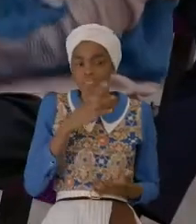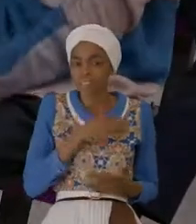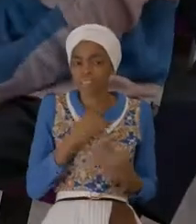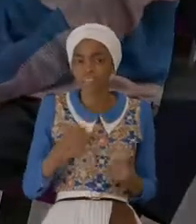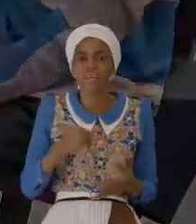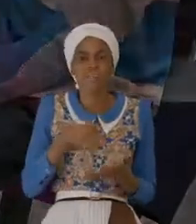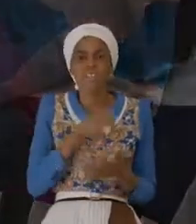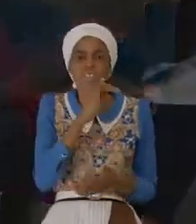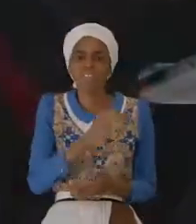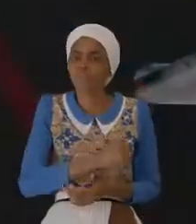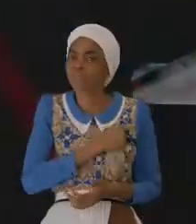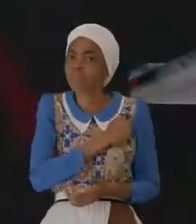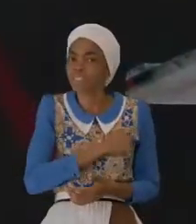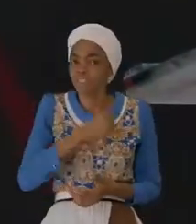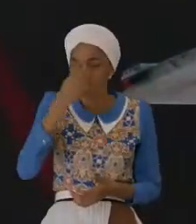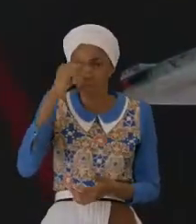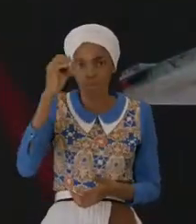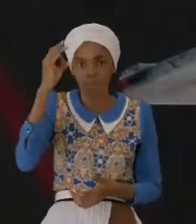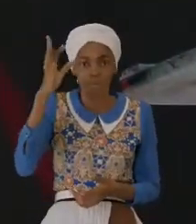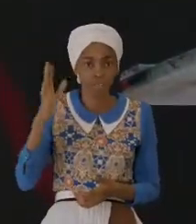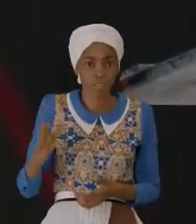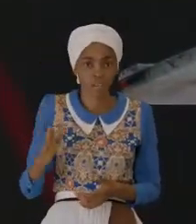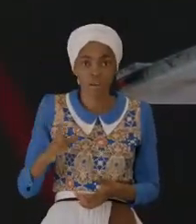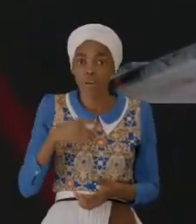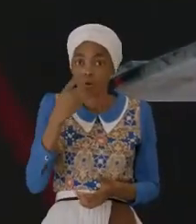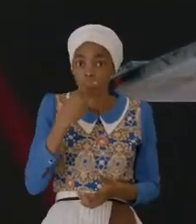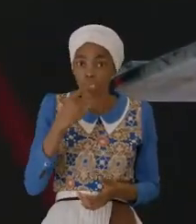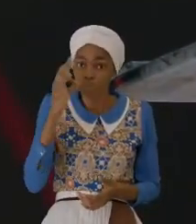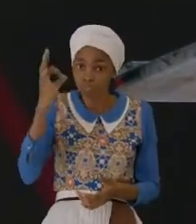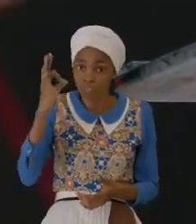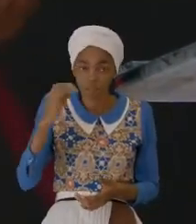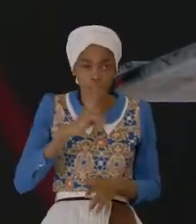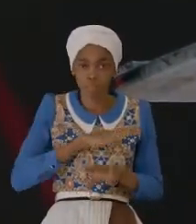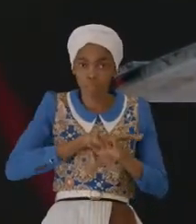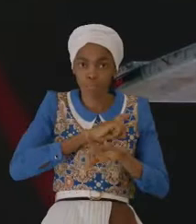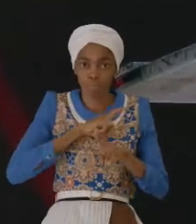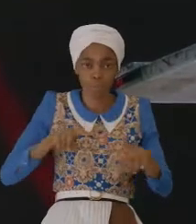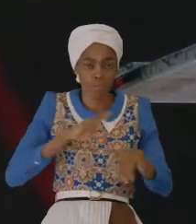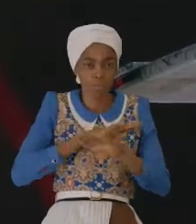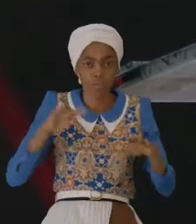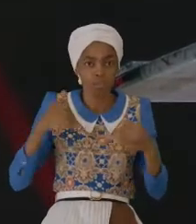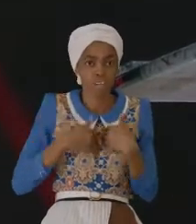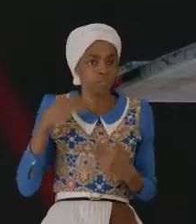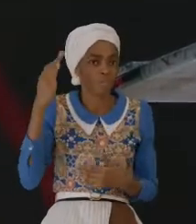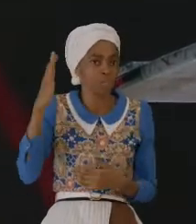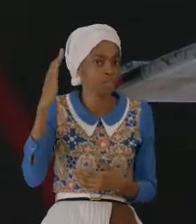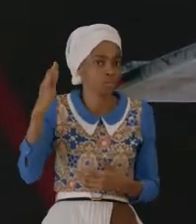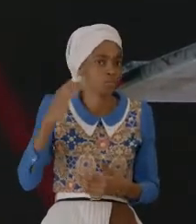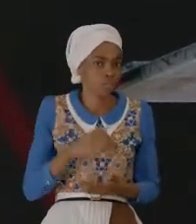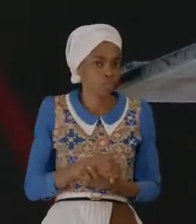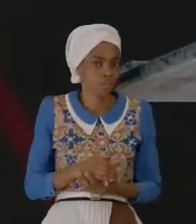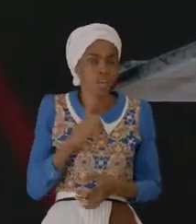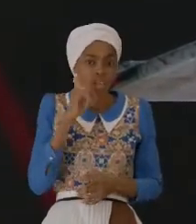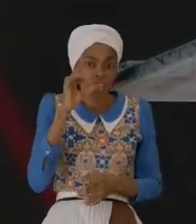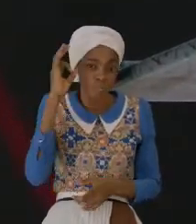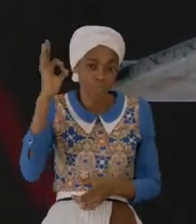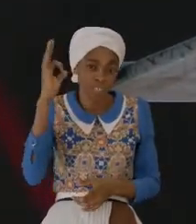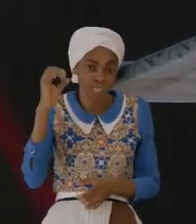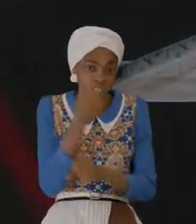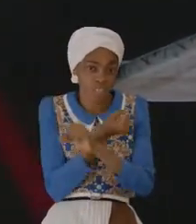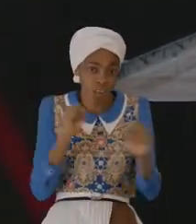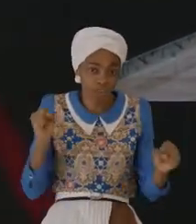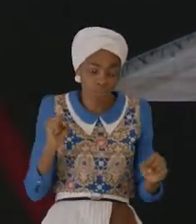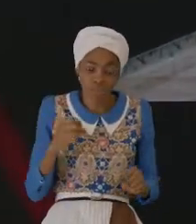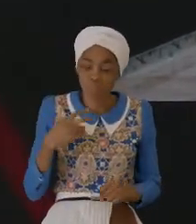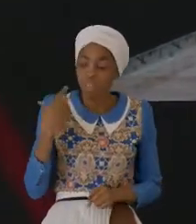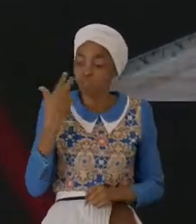who preach but they cannot testify they preach salvation they talk about